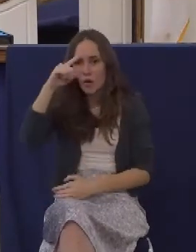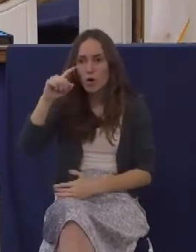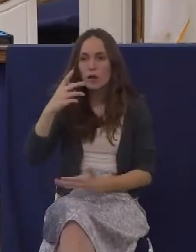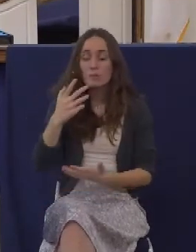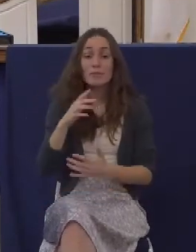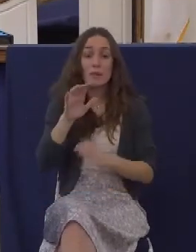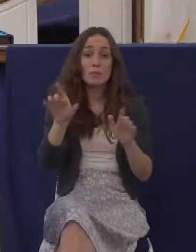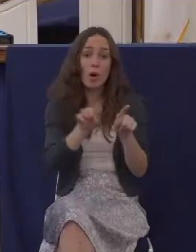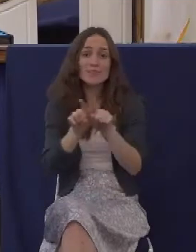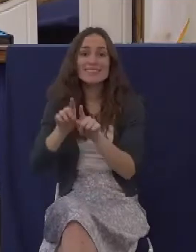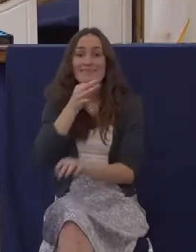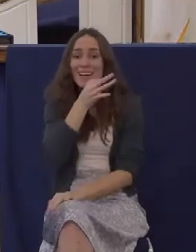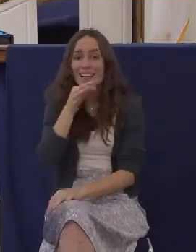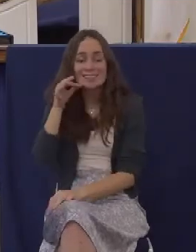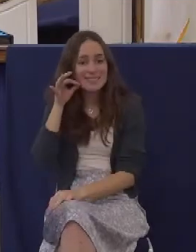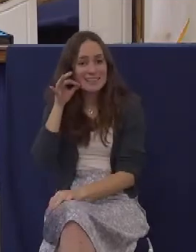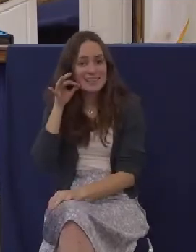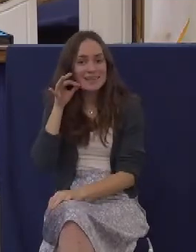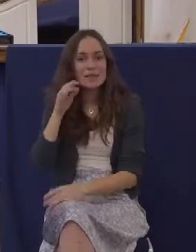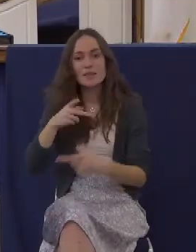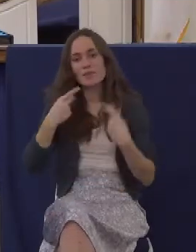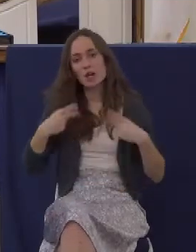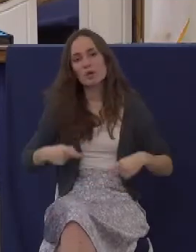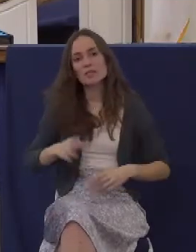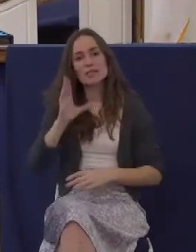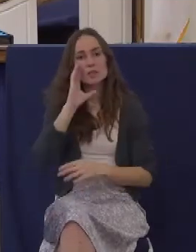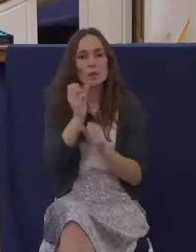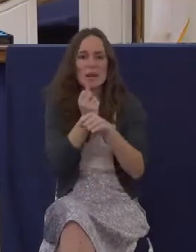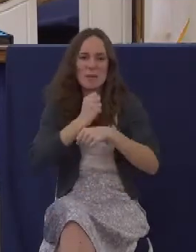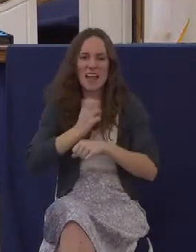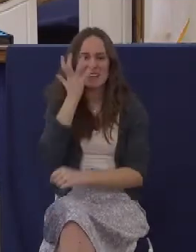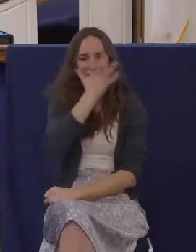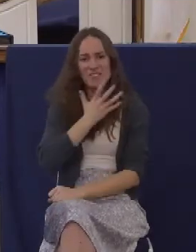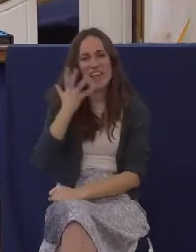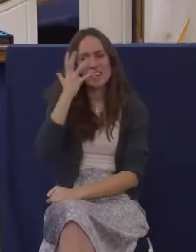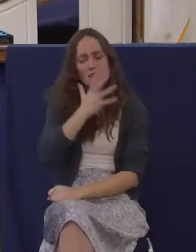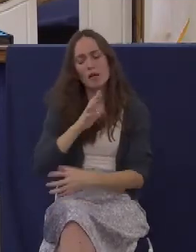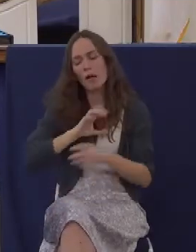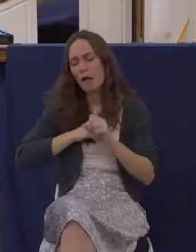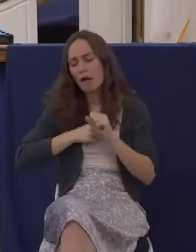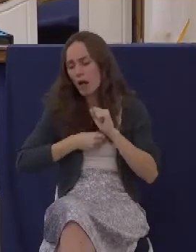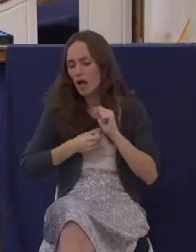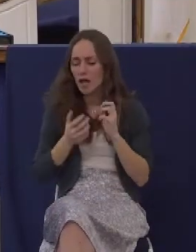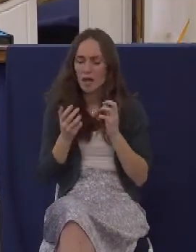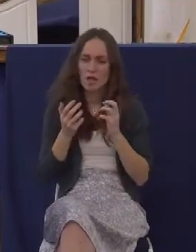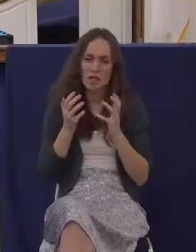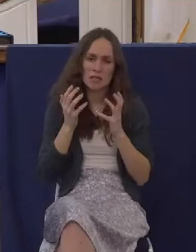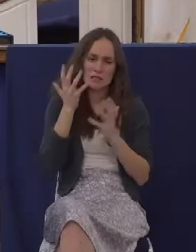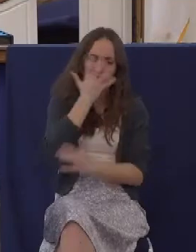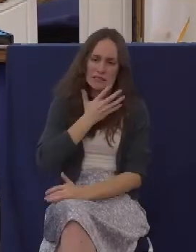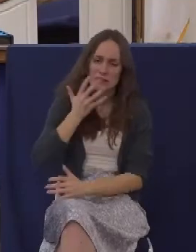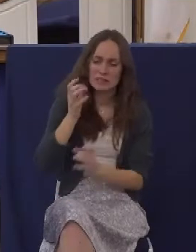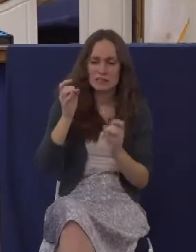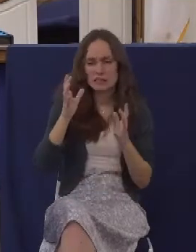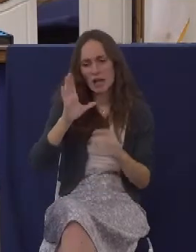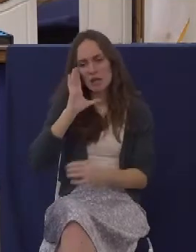Pharisees would disfigure their faces. They would go around, you know, with this appearance of gloom. They would neglect their appearance on